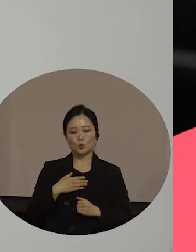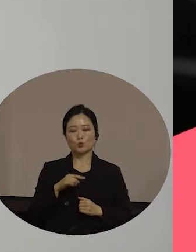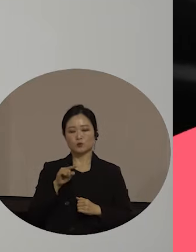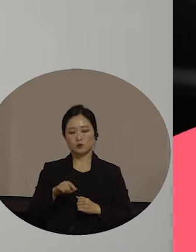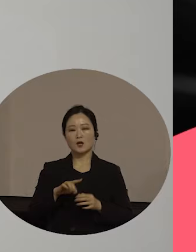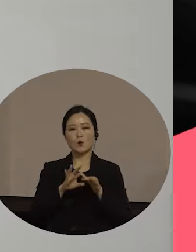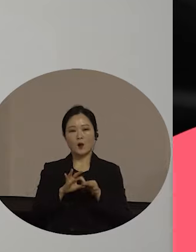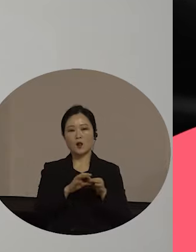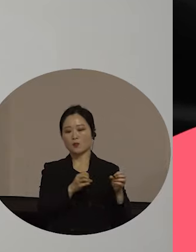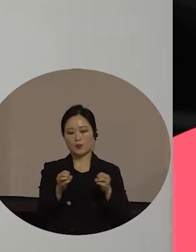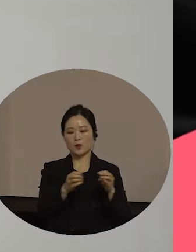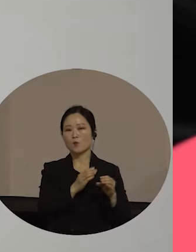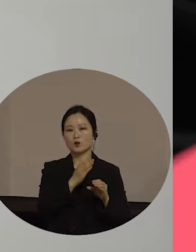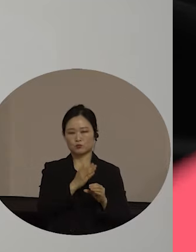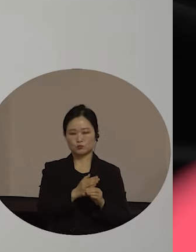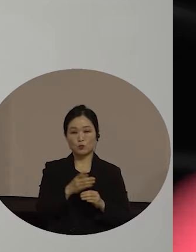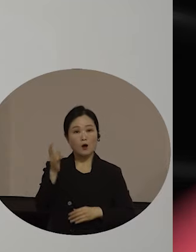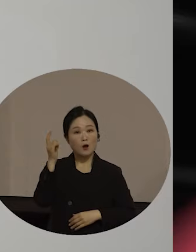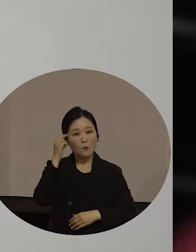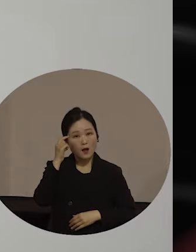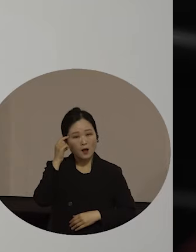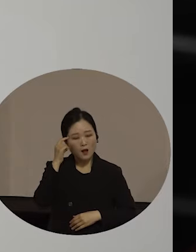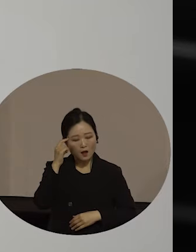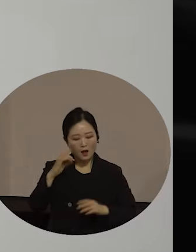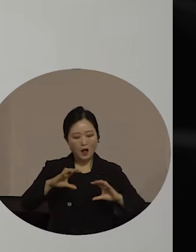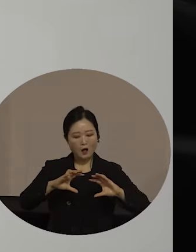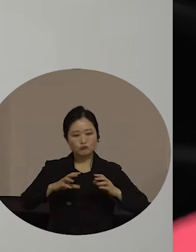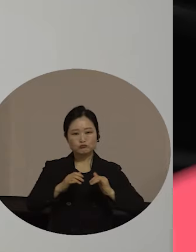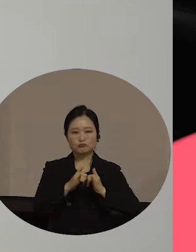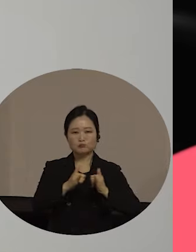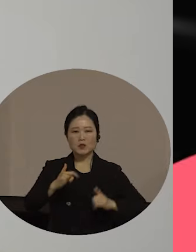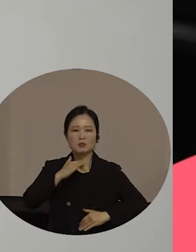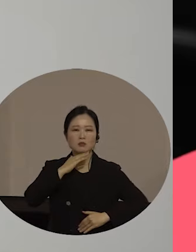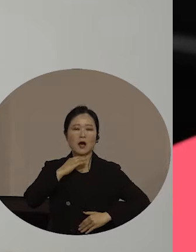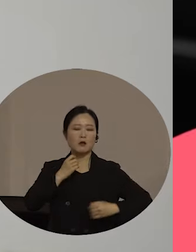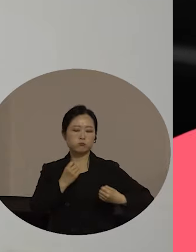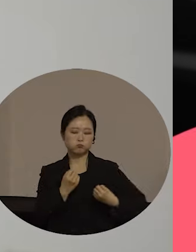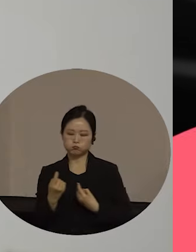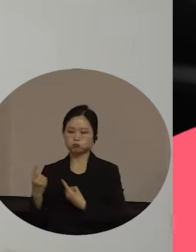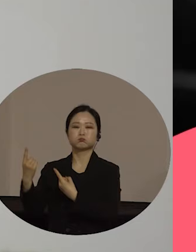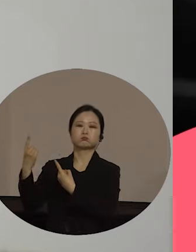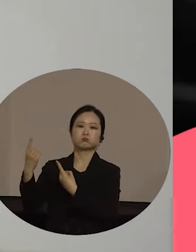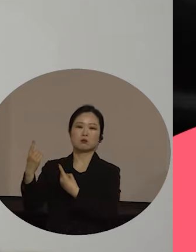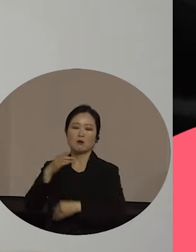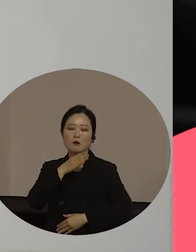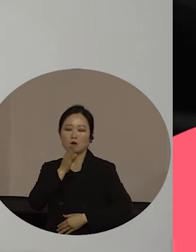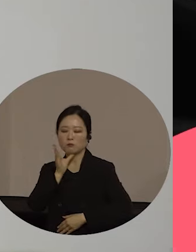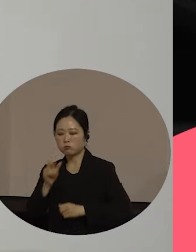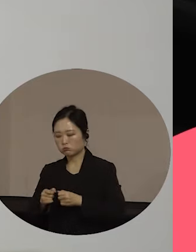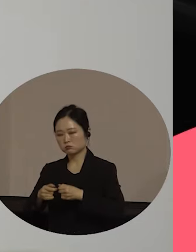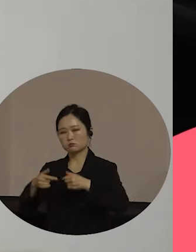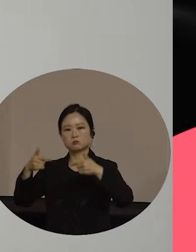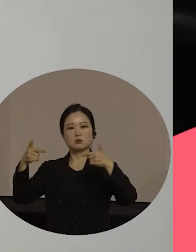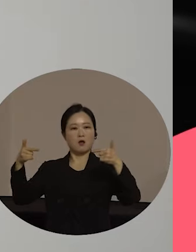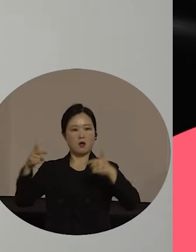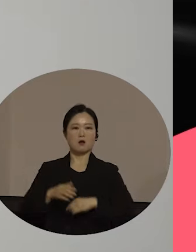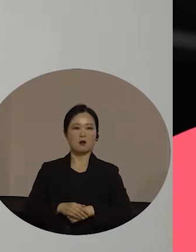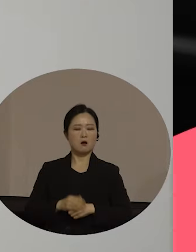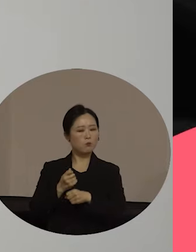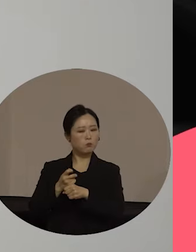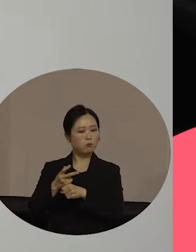getting older, and there are many municipalities in a few years' time where less than 15 people will be